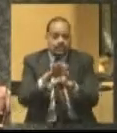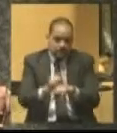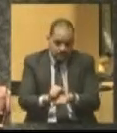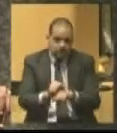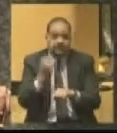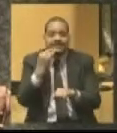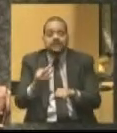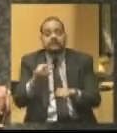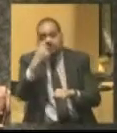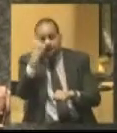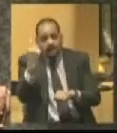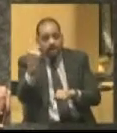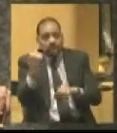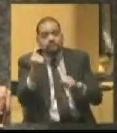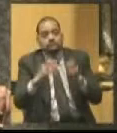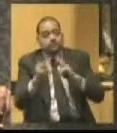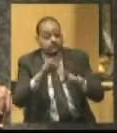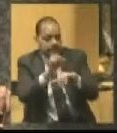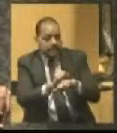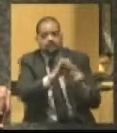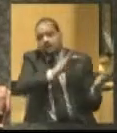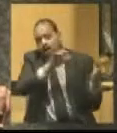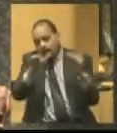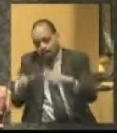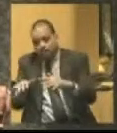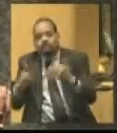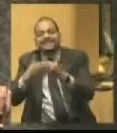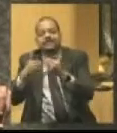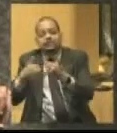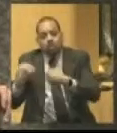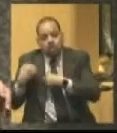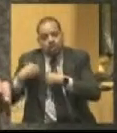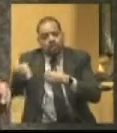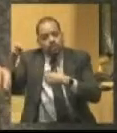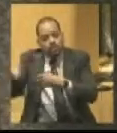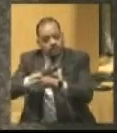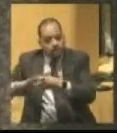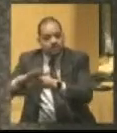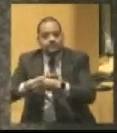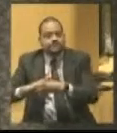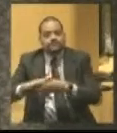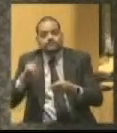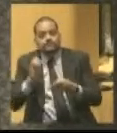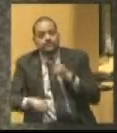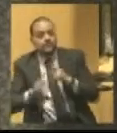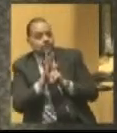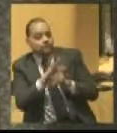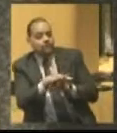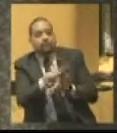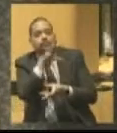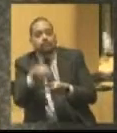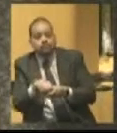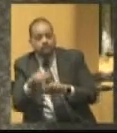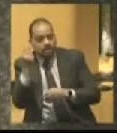the lines of the Army, but in no case, Grant added, quote, will Negroes be forced into the service of the government or be enticed away from